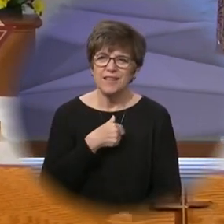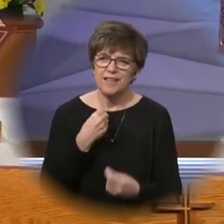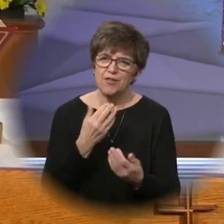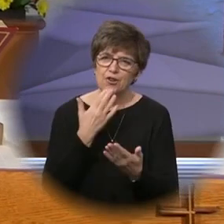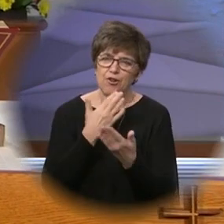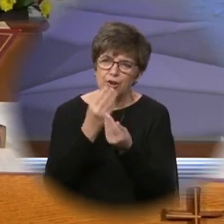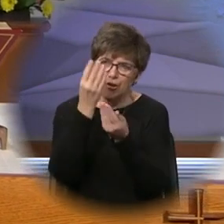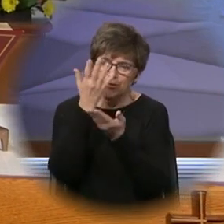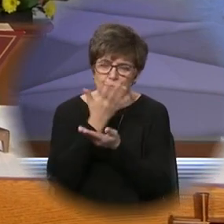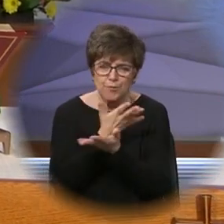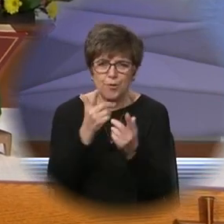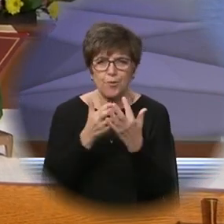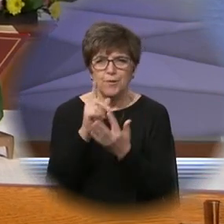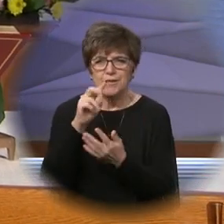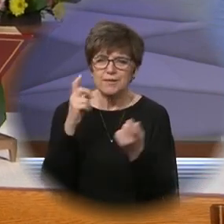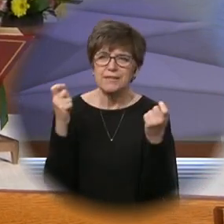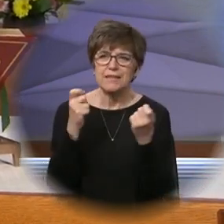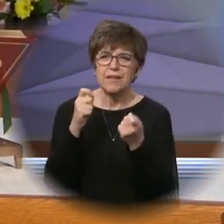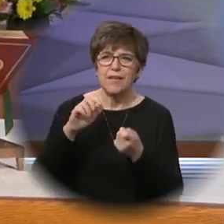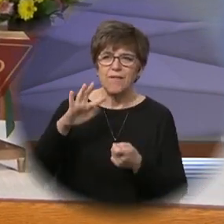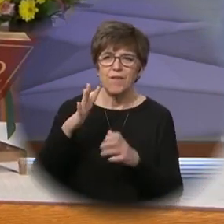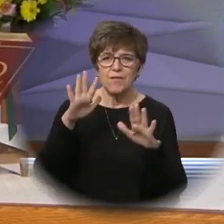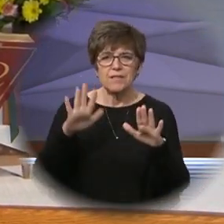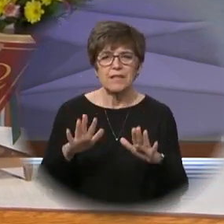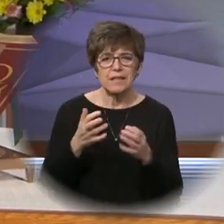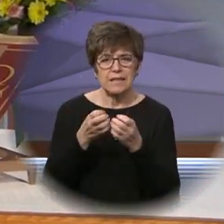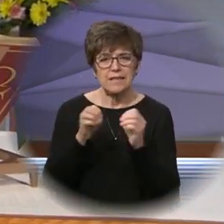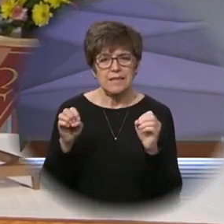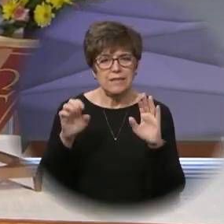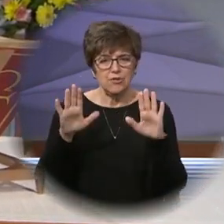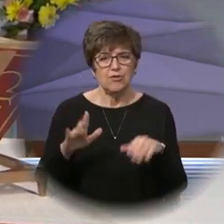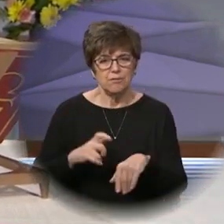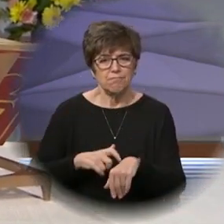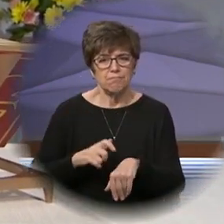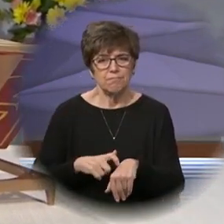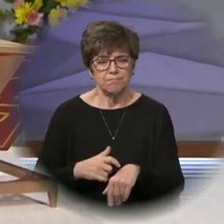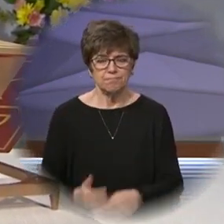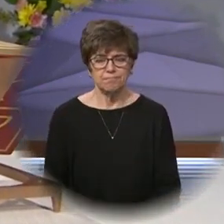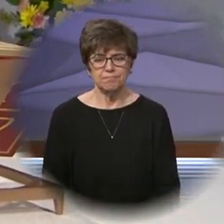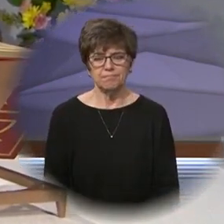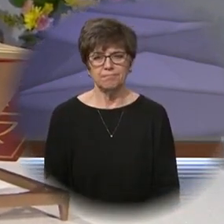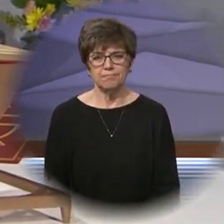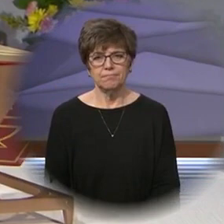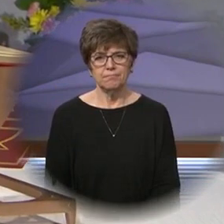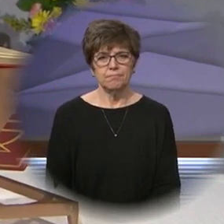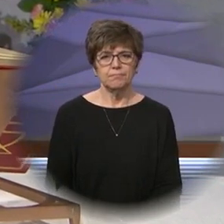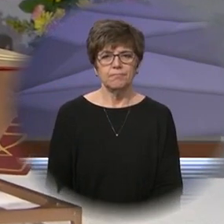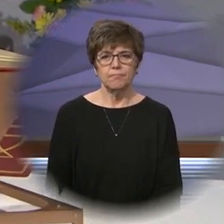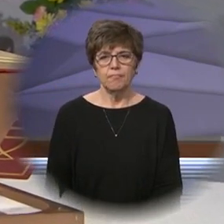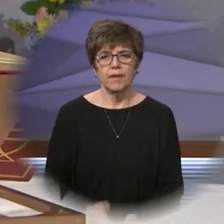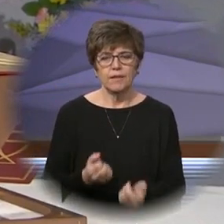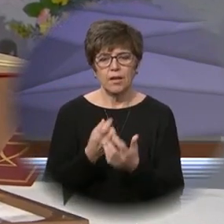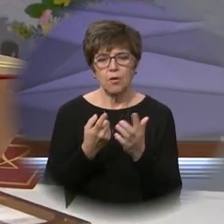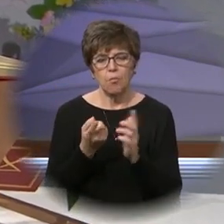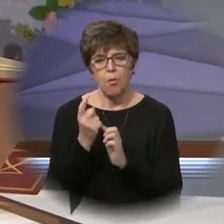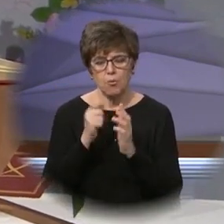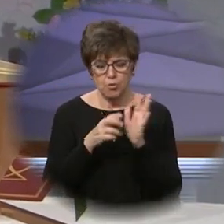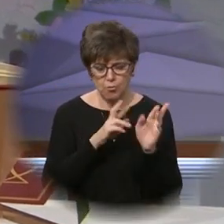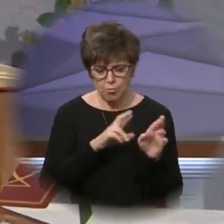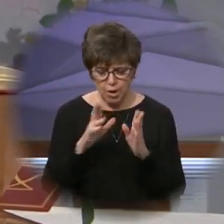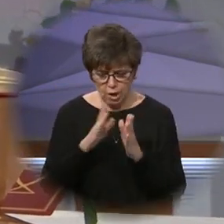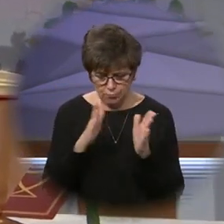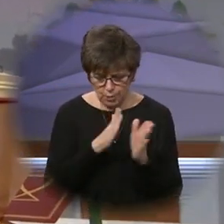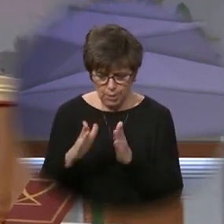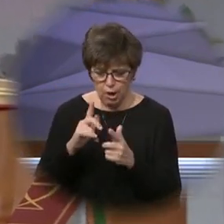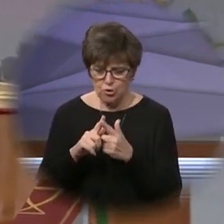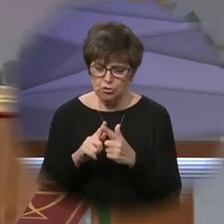the goodness of television, celebrate this fifth Sunday of this wonderful Easter season. Let us take a moment to prepare ourselves to